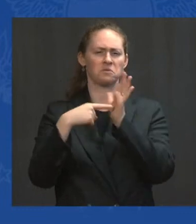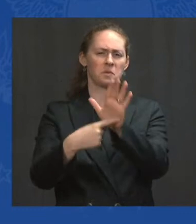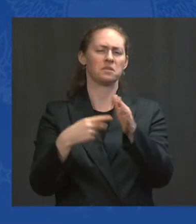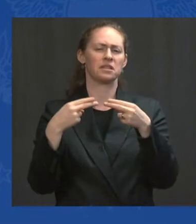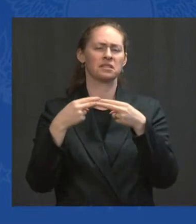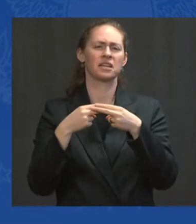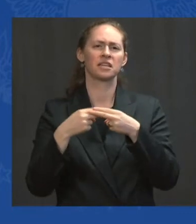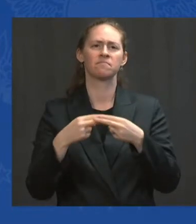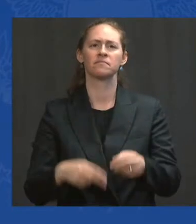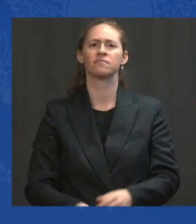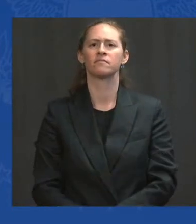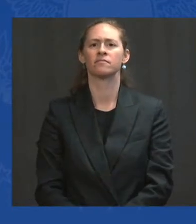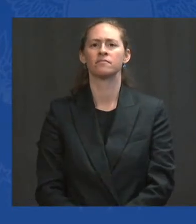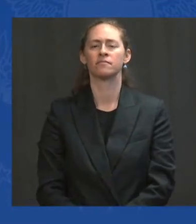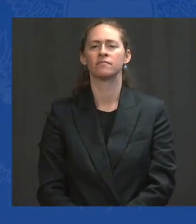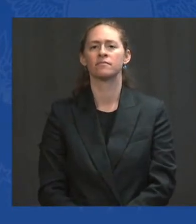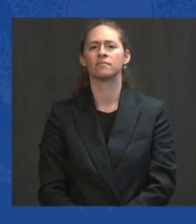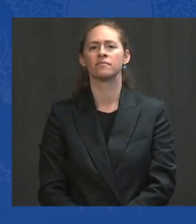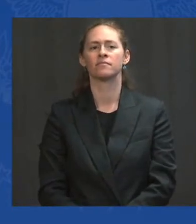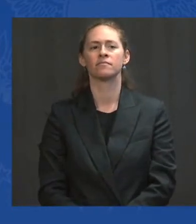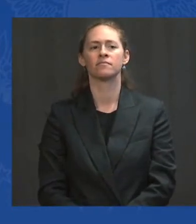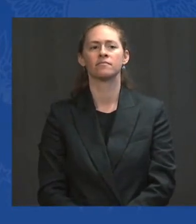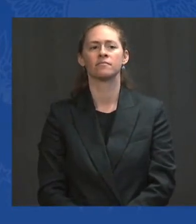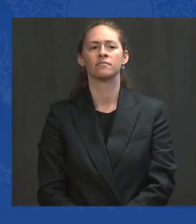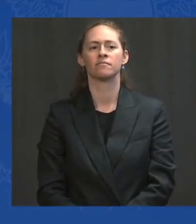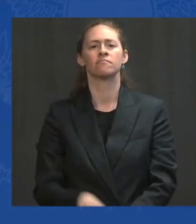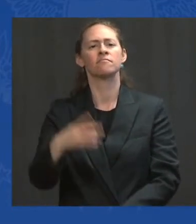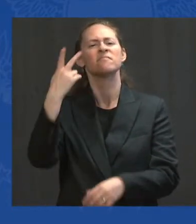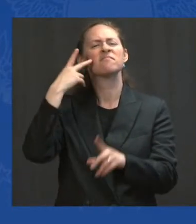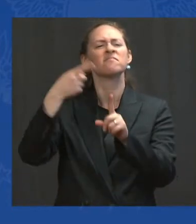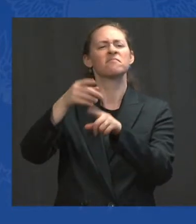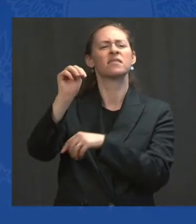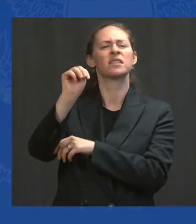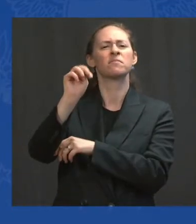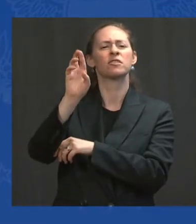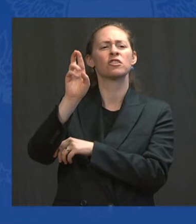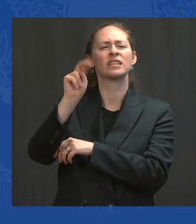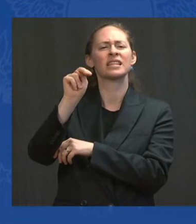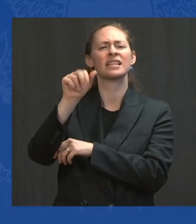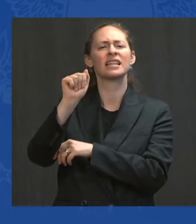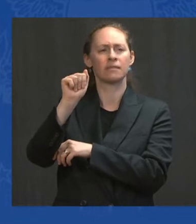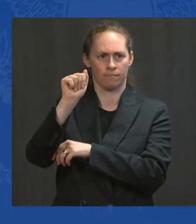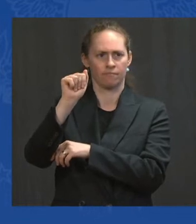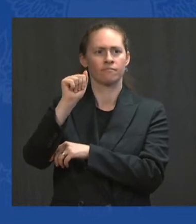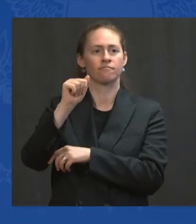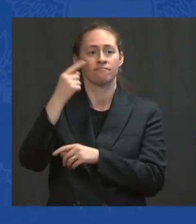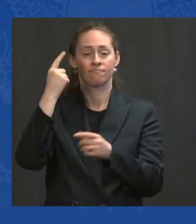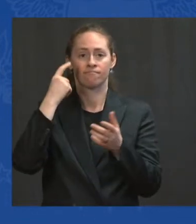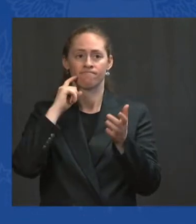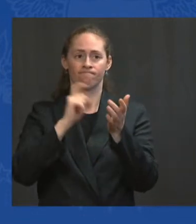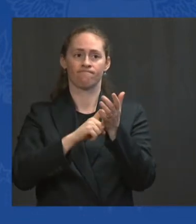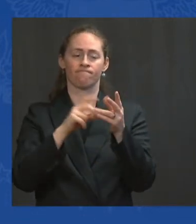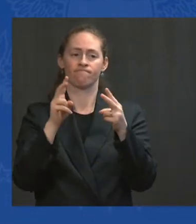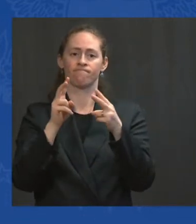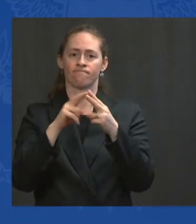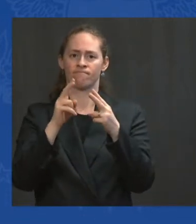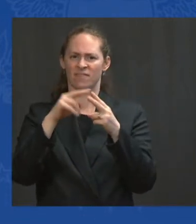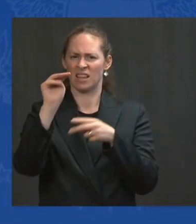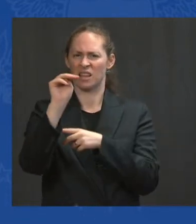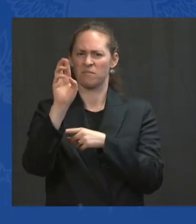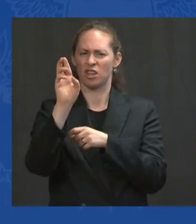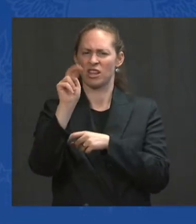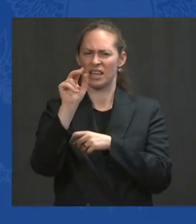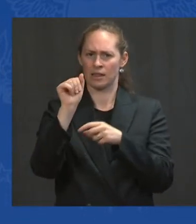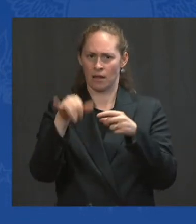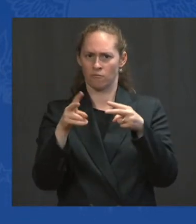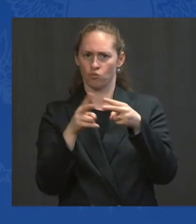First, let's take a look at the mRNA vaccines, which are 2 out of the 3 vaccines that are used in this country, and mRNA